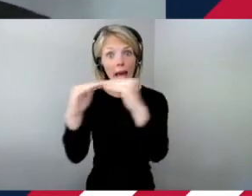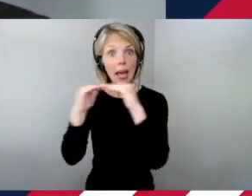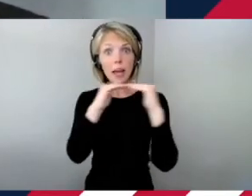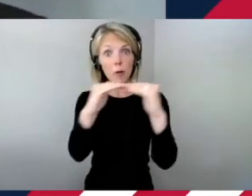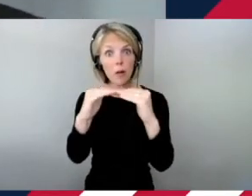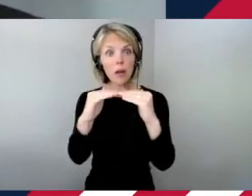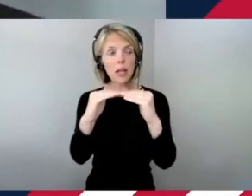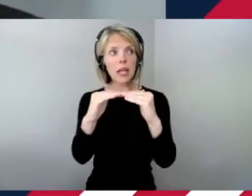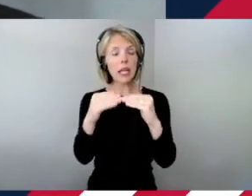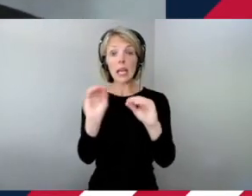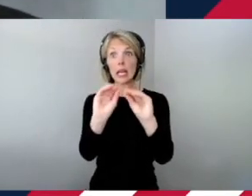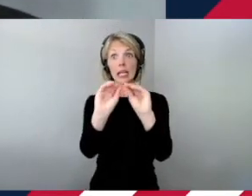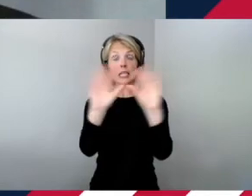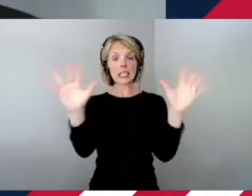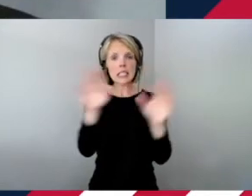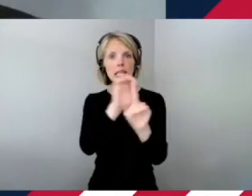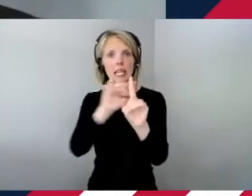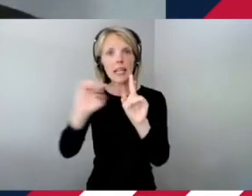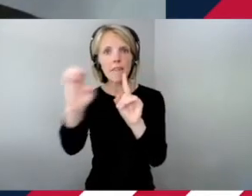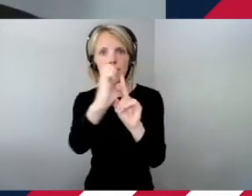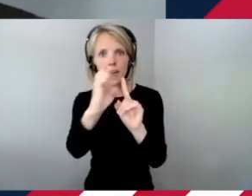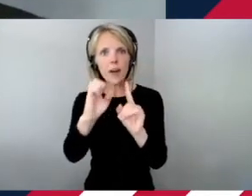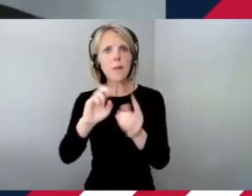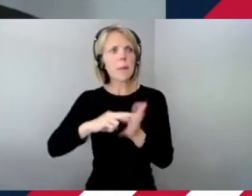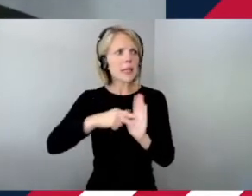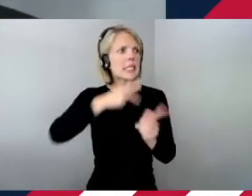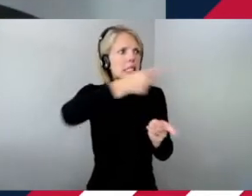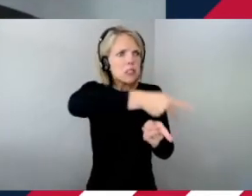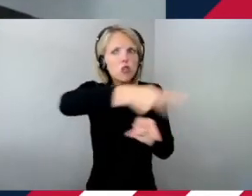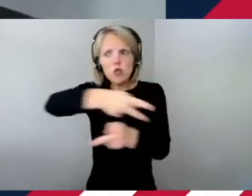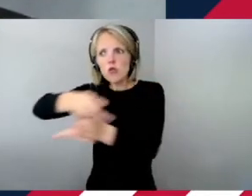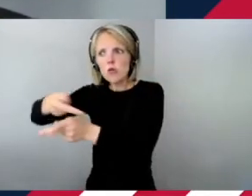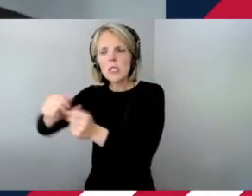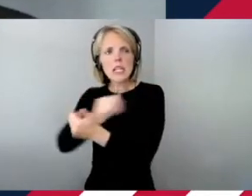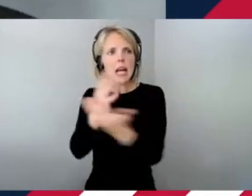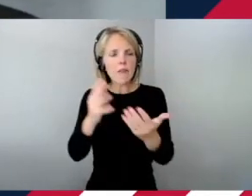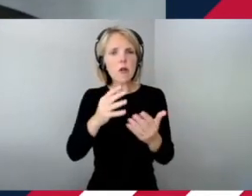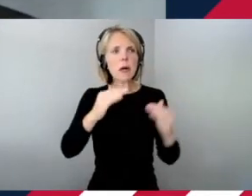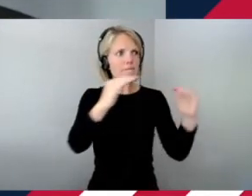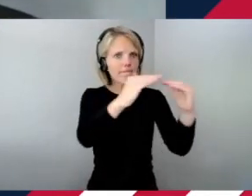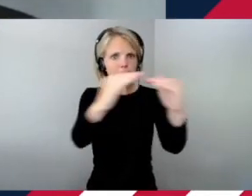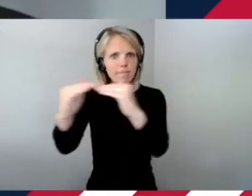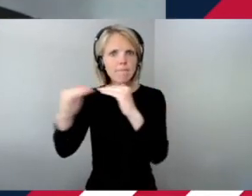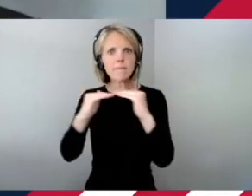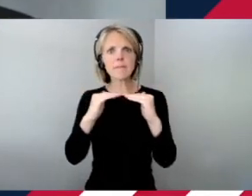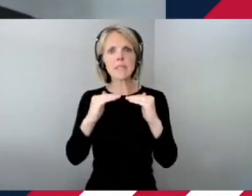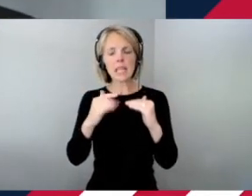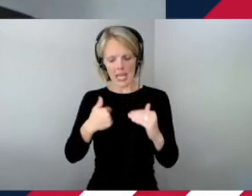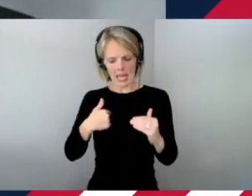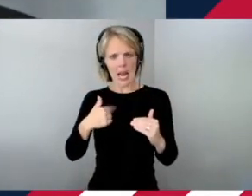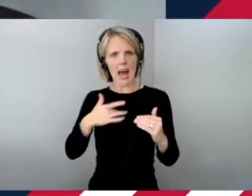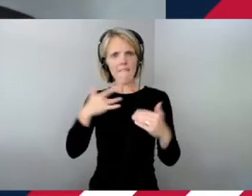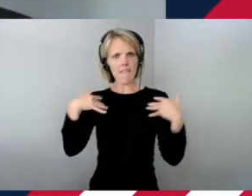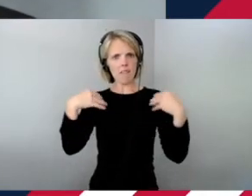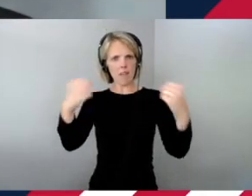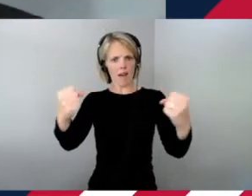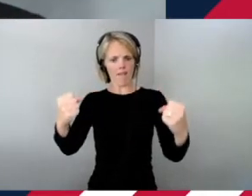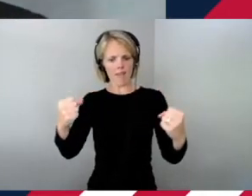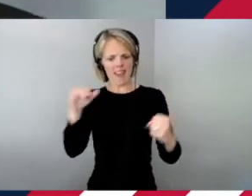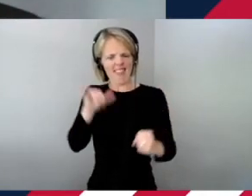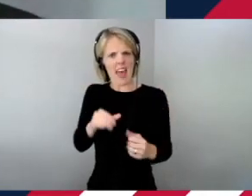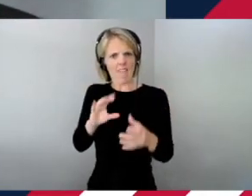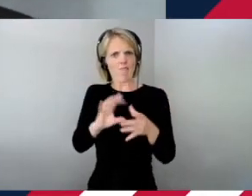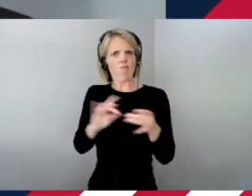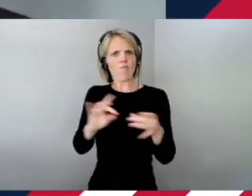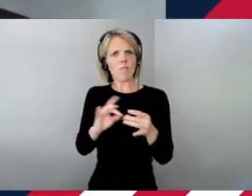clean environment, to treating every individual justly and fairly. And I am confident that based on that, I guess I